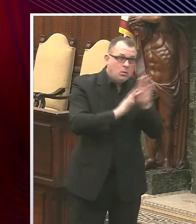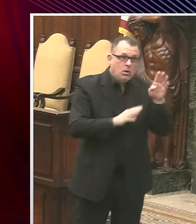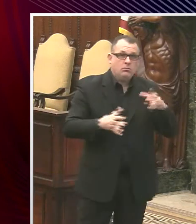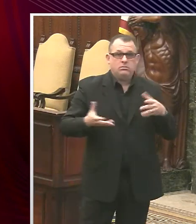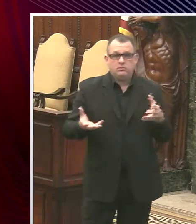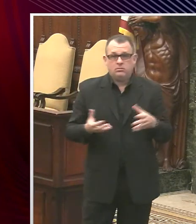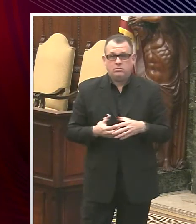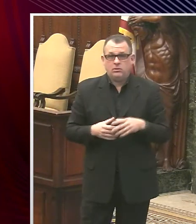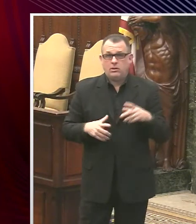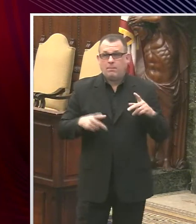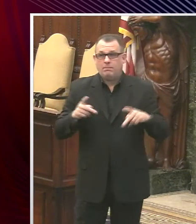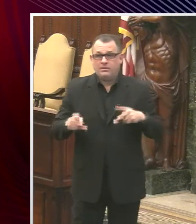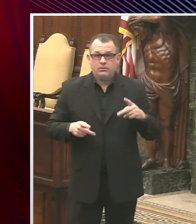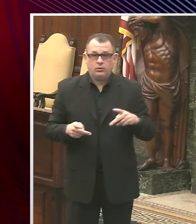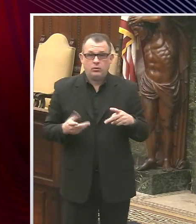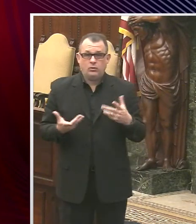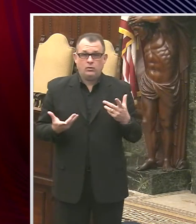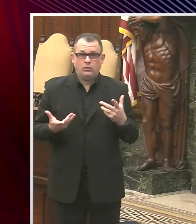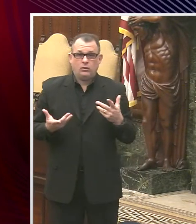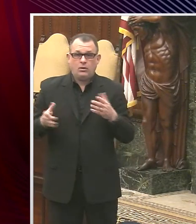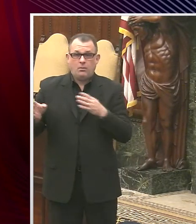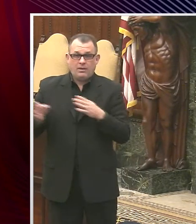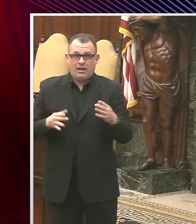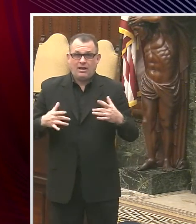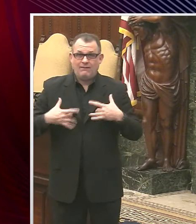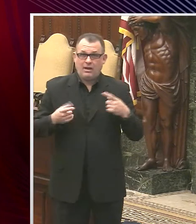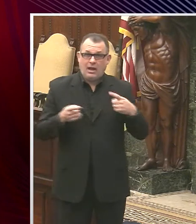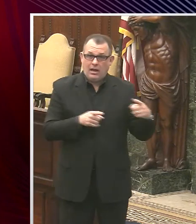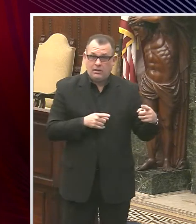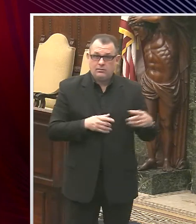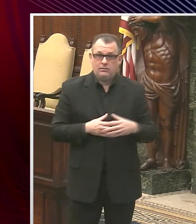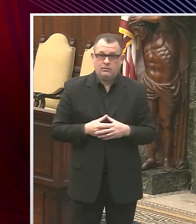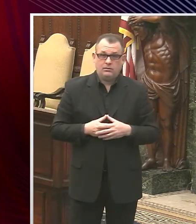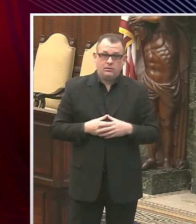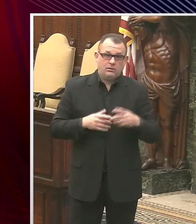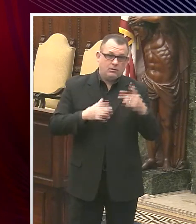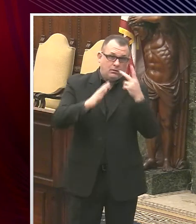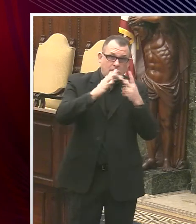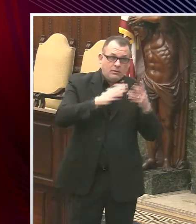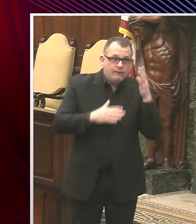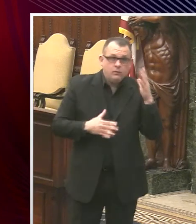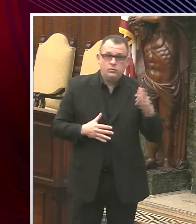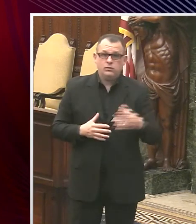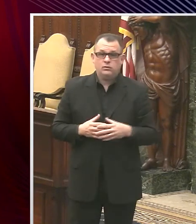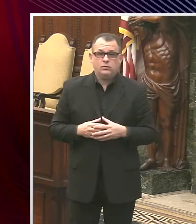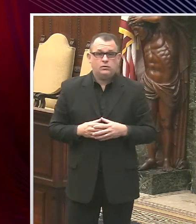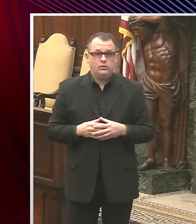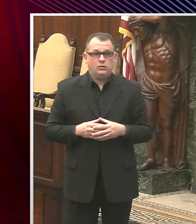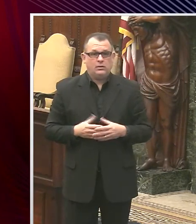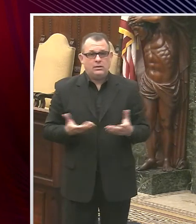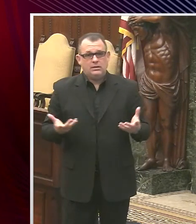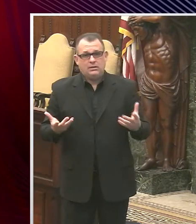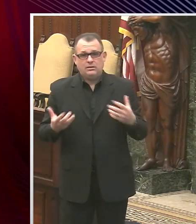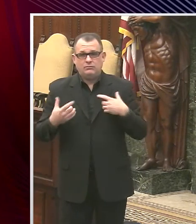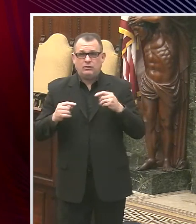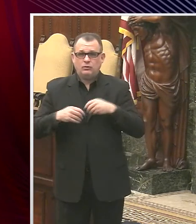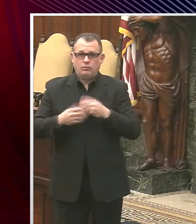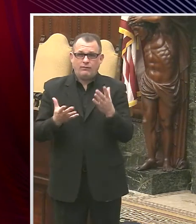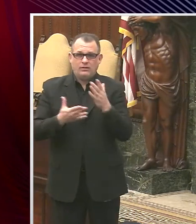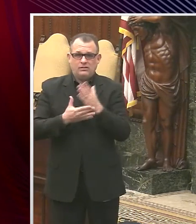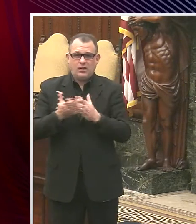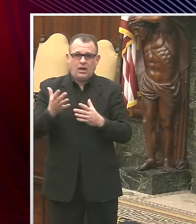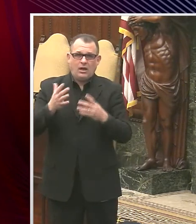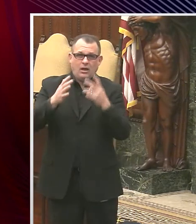people who plan events often plan them well out into the future. We're looking at if we can provide some sort of sense of what the future might look